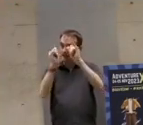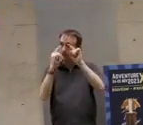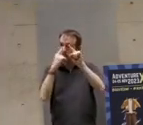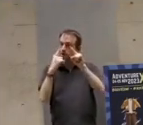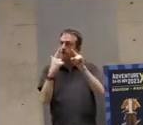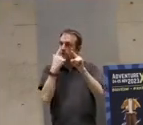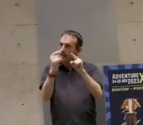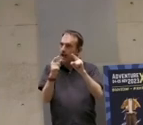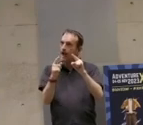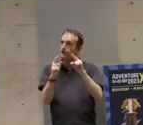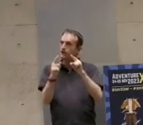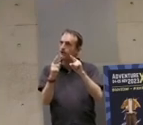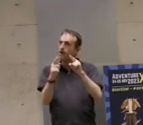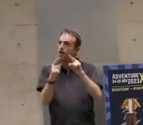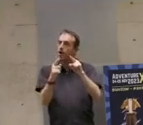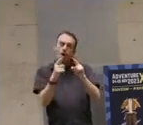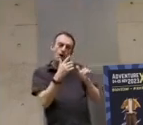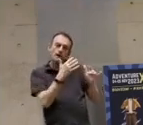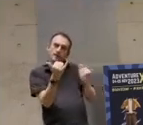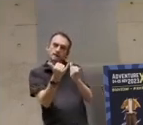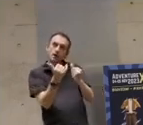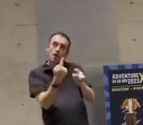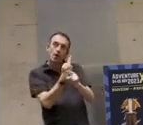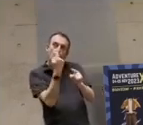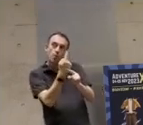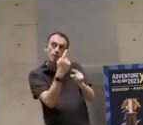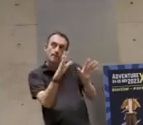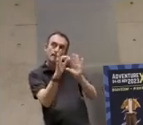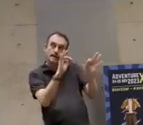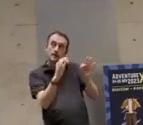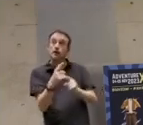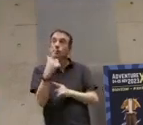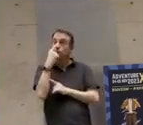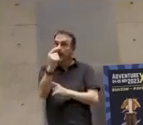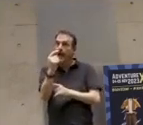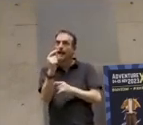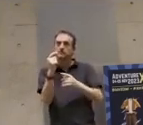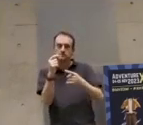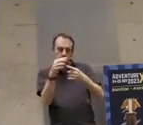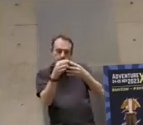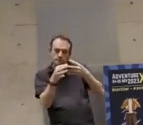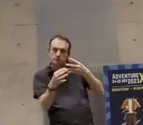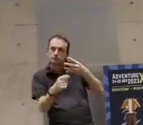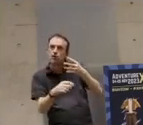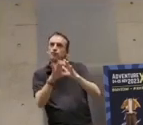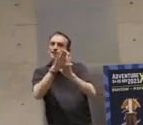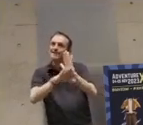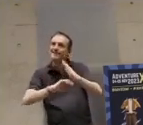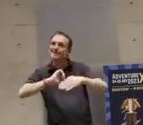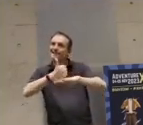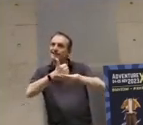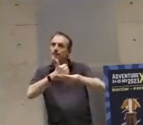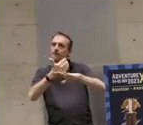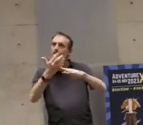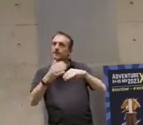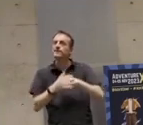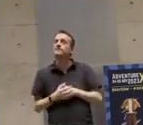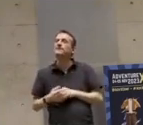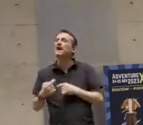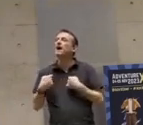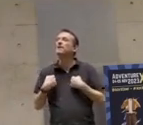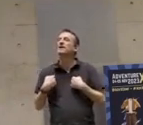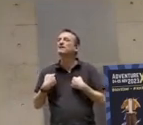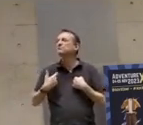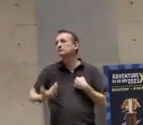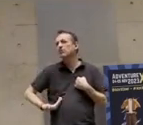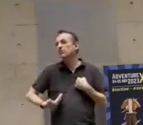the demographic you want the game to go, because they've got huge numbers of people. We're too mean. And also, we don't really care. What we want is a spread. So